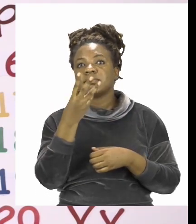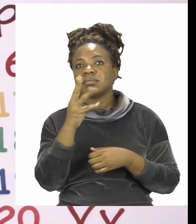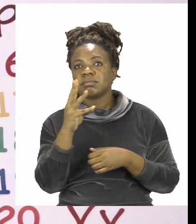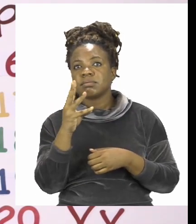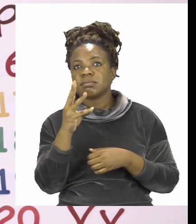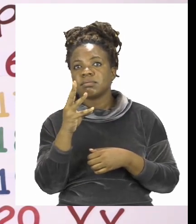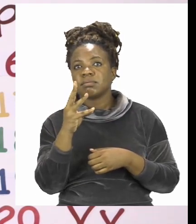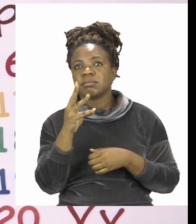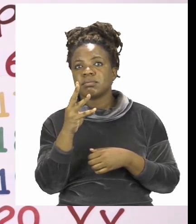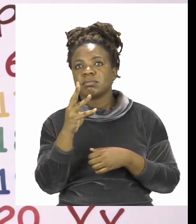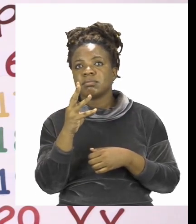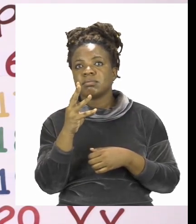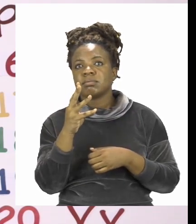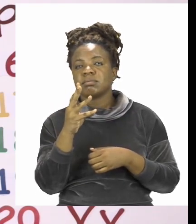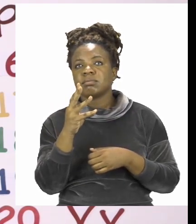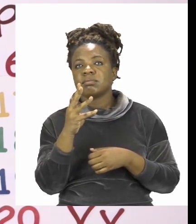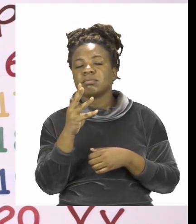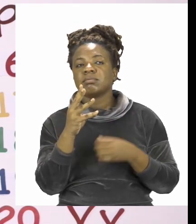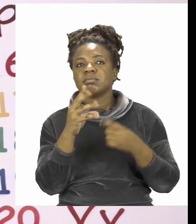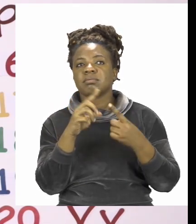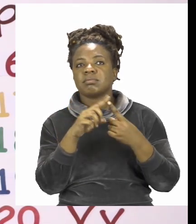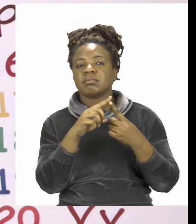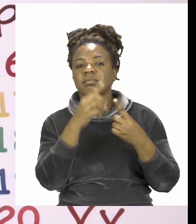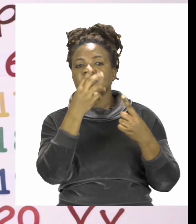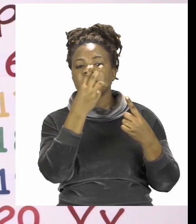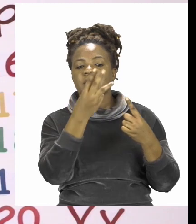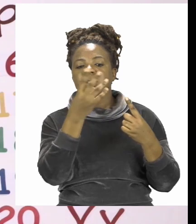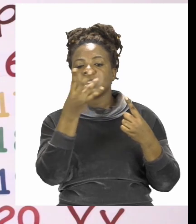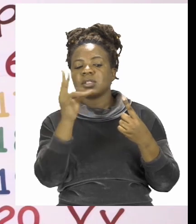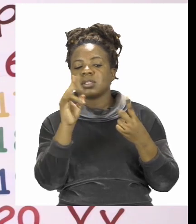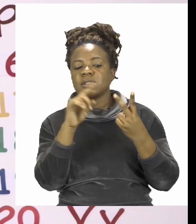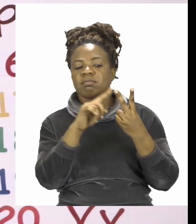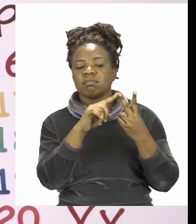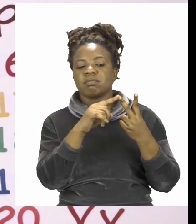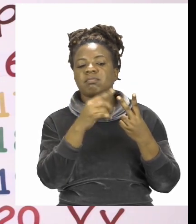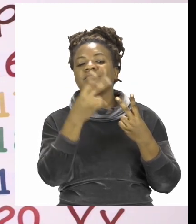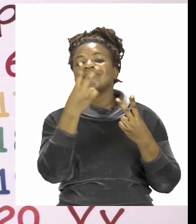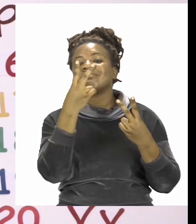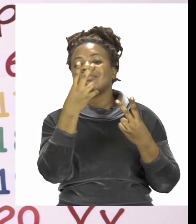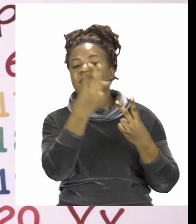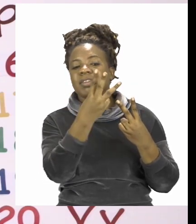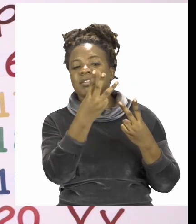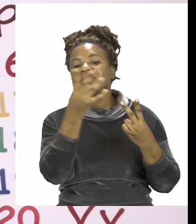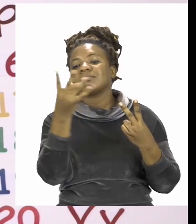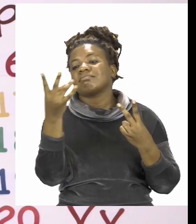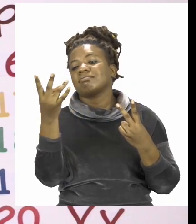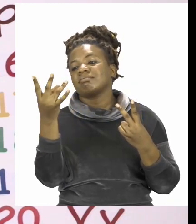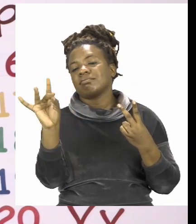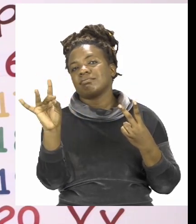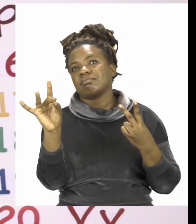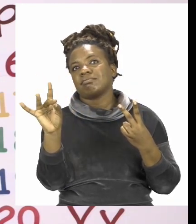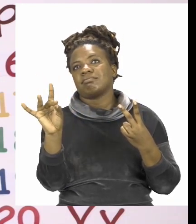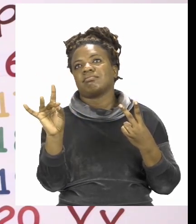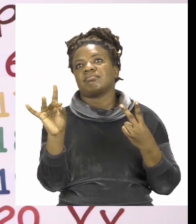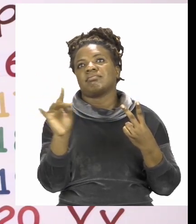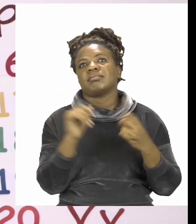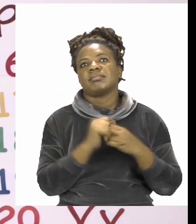number by counting on 37, 38. So I'm going to now